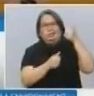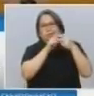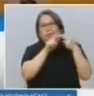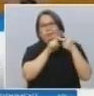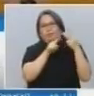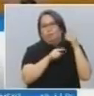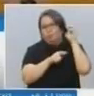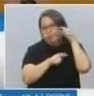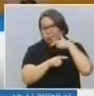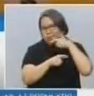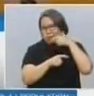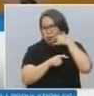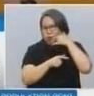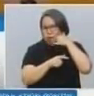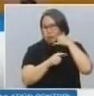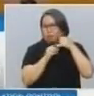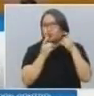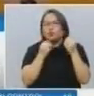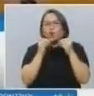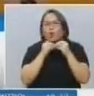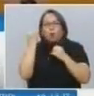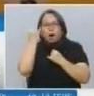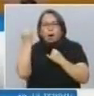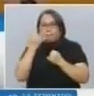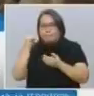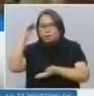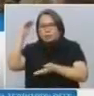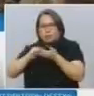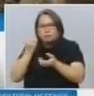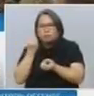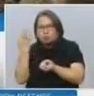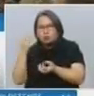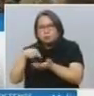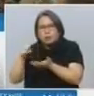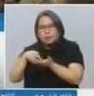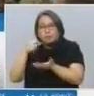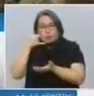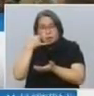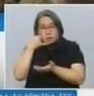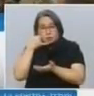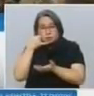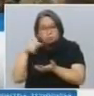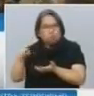We shall therefore lower interconnection rates between all industry players,